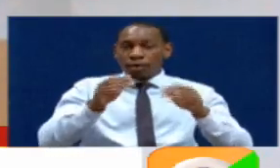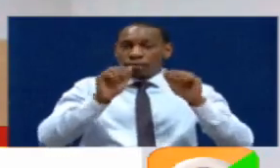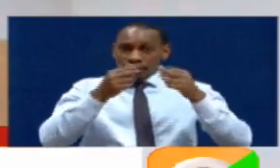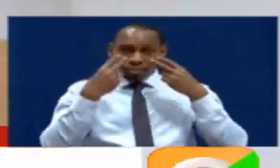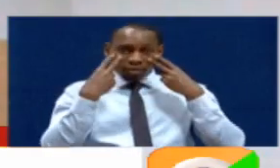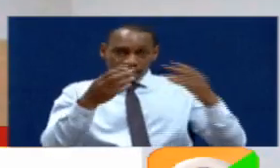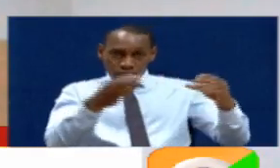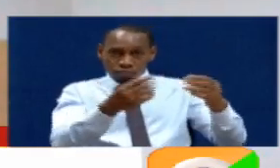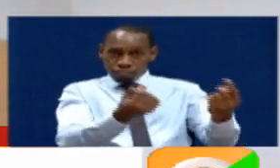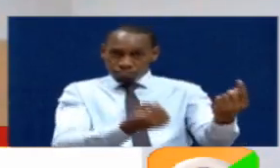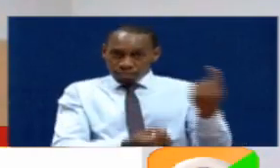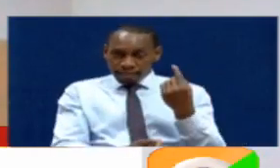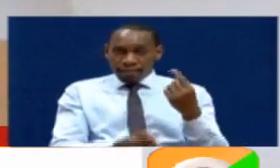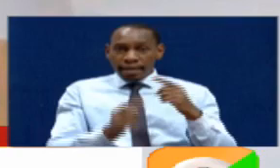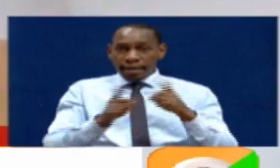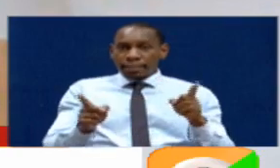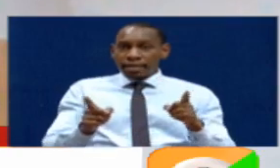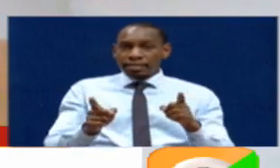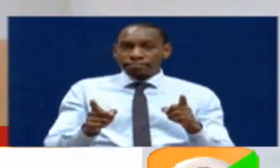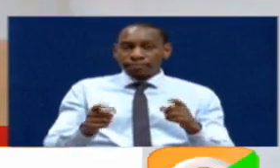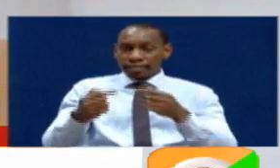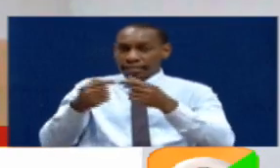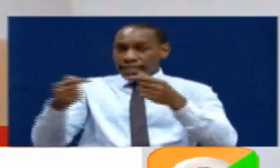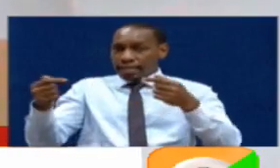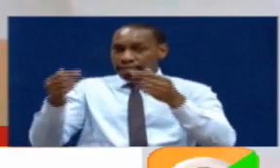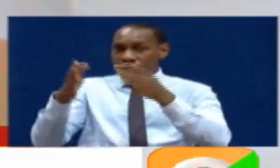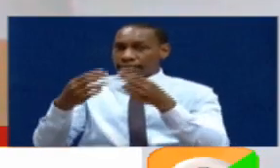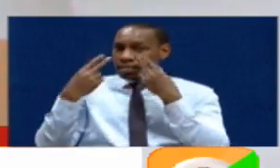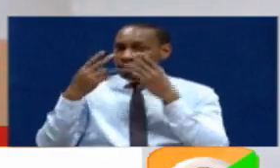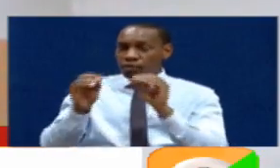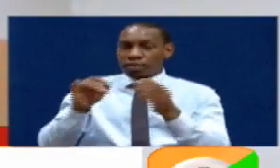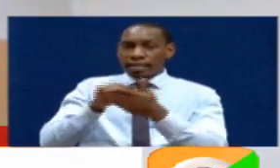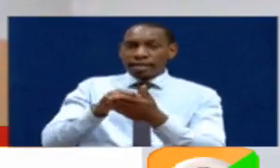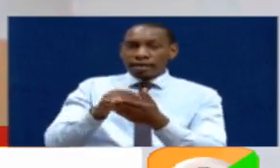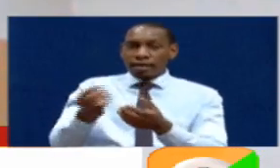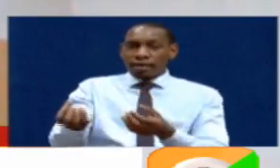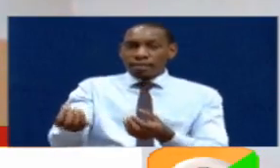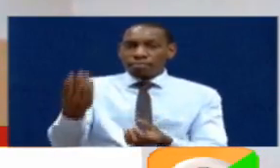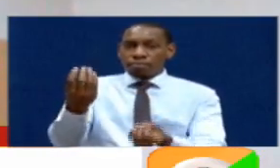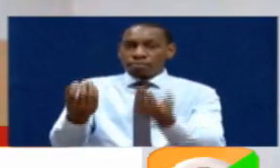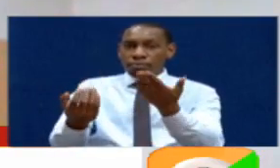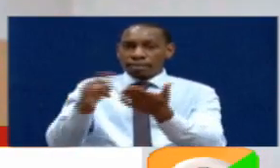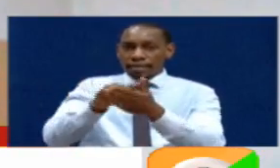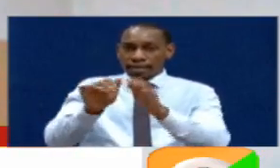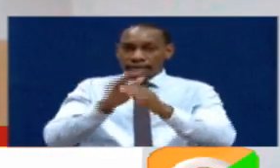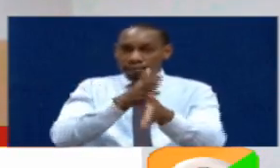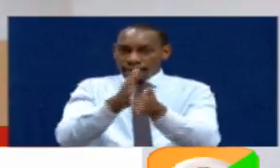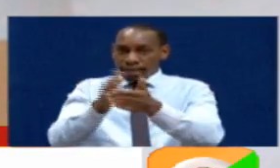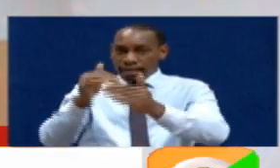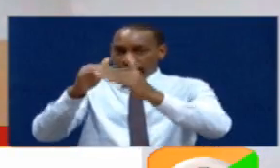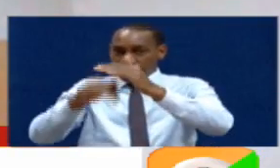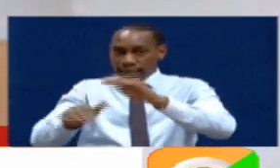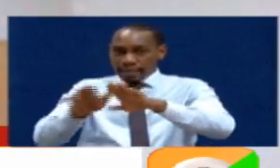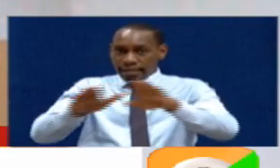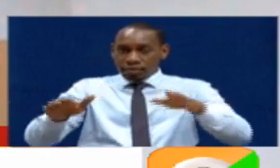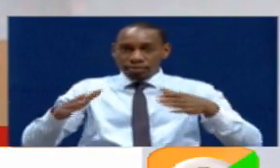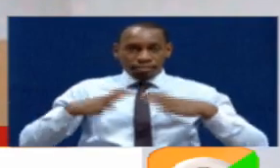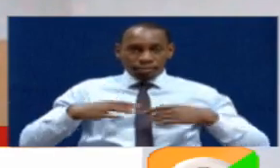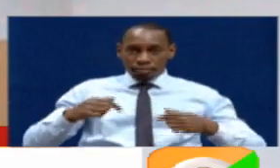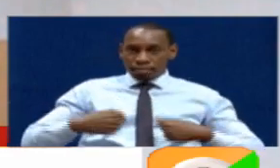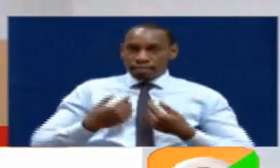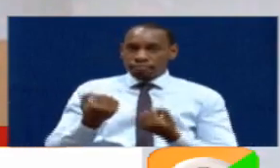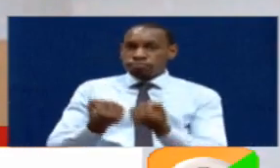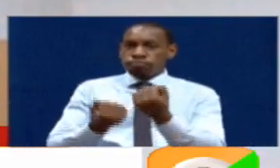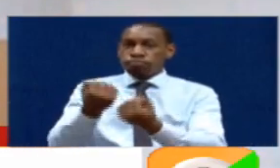them. And the worst enemy that we couldn't see were the bombs that they were putting underneath the ground, which people like me